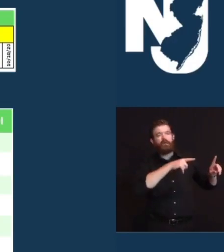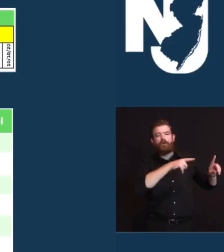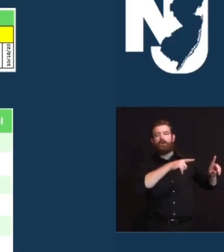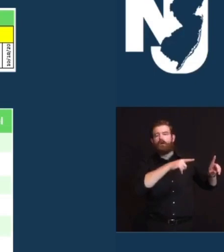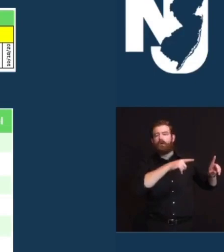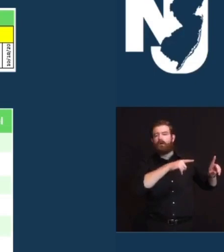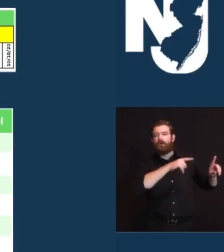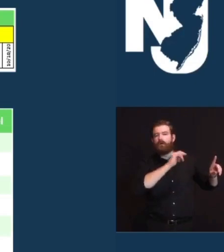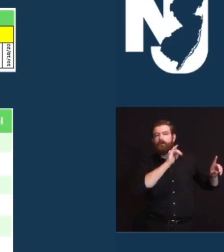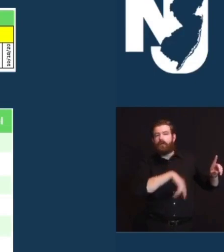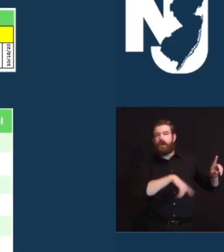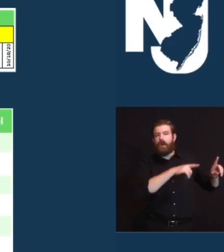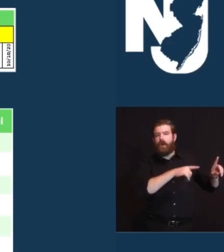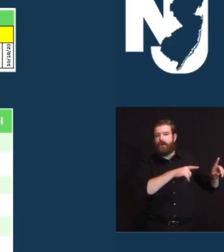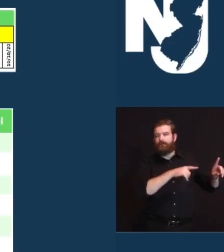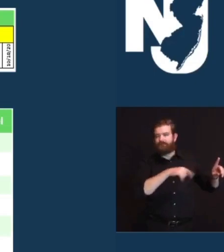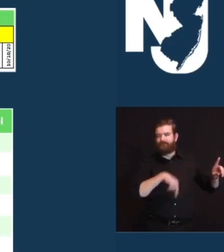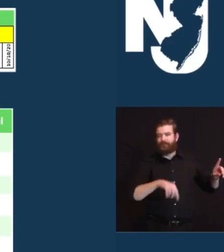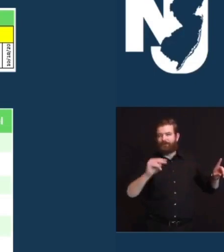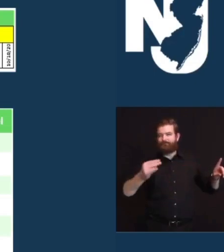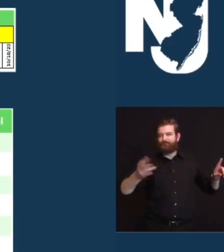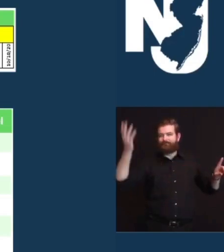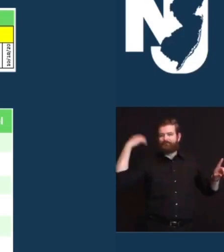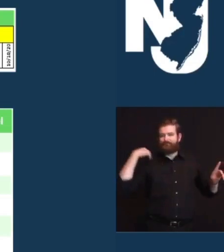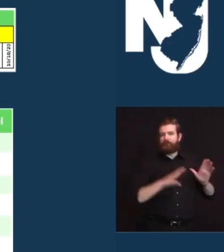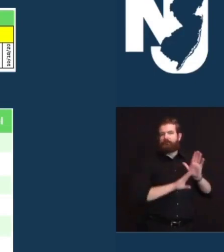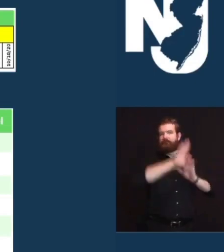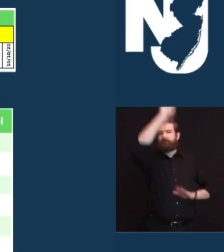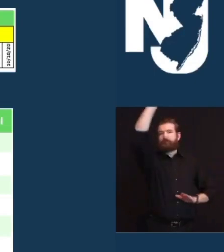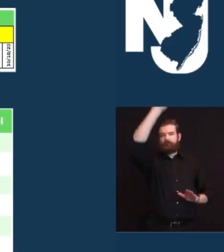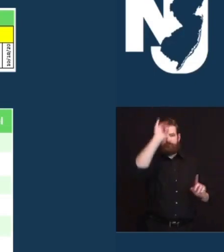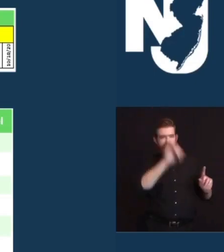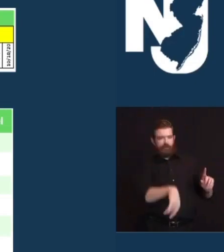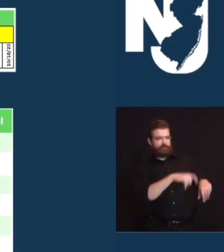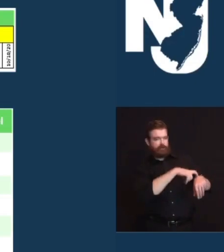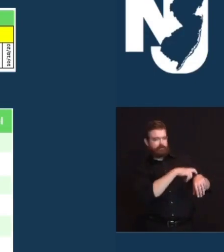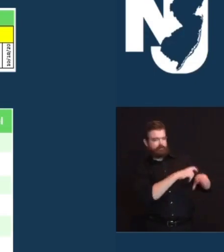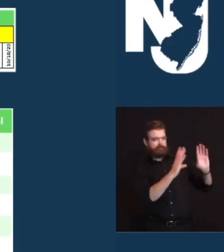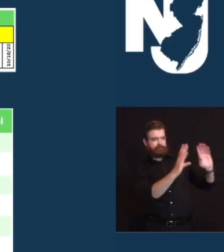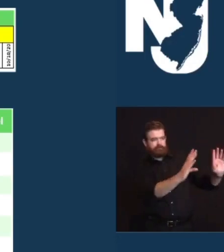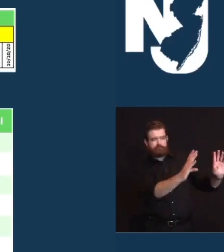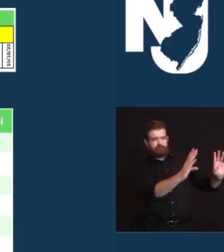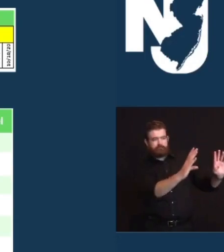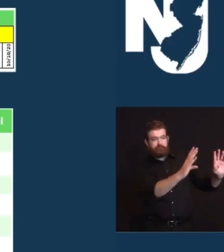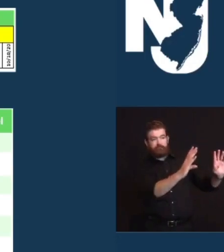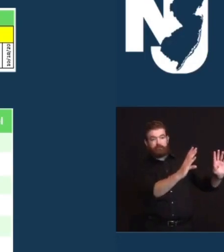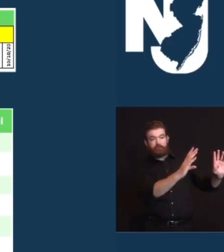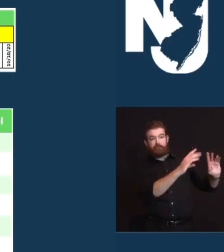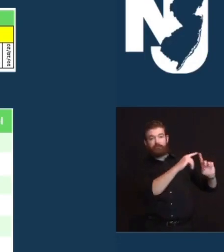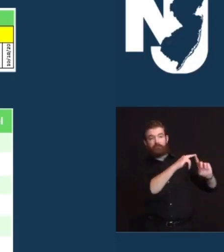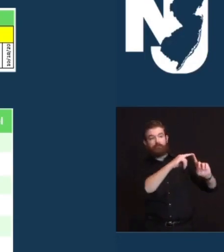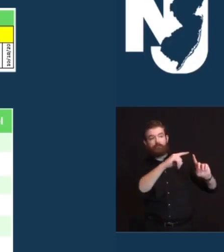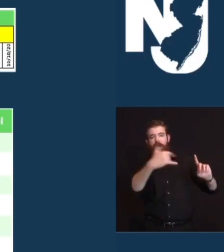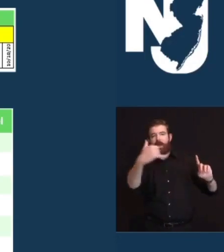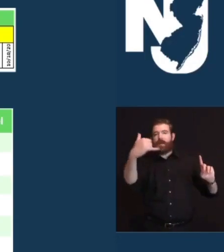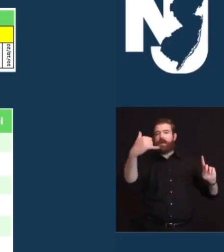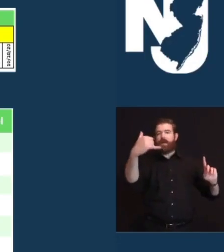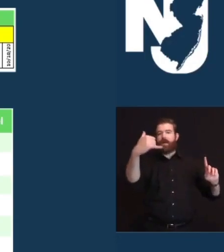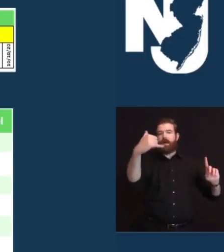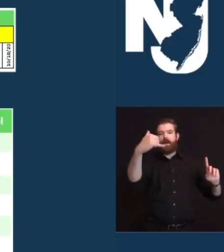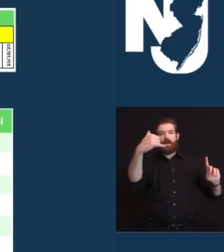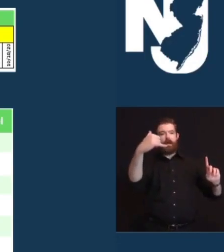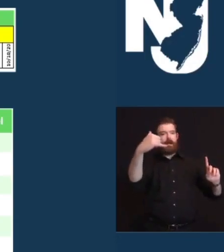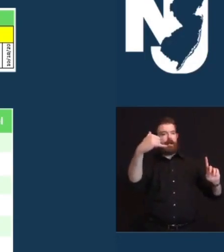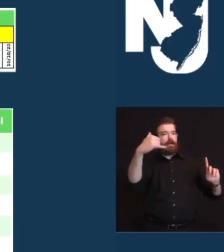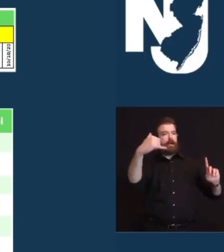first time the entire state has been in the yellow zone. We do not want to see the red zone again in our state, but